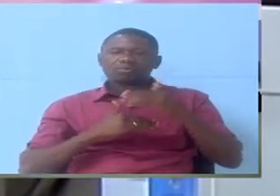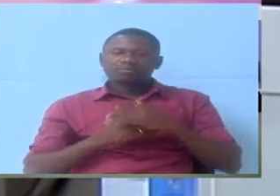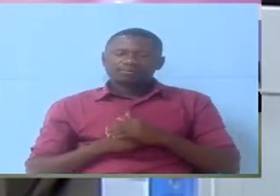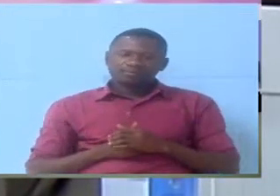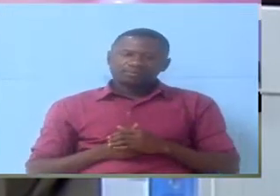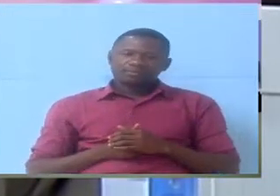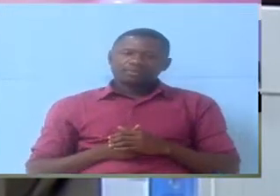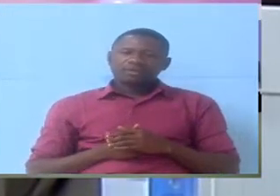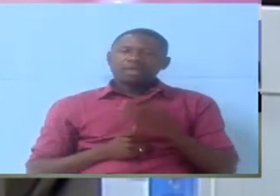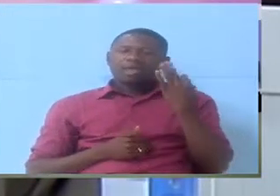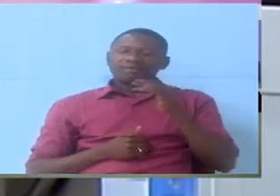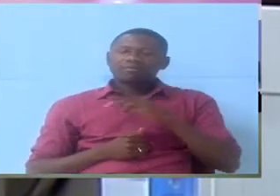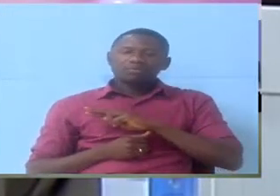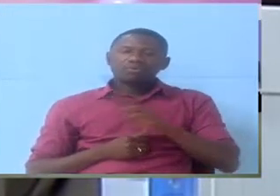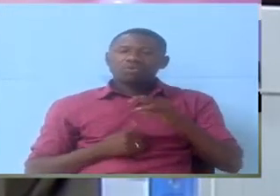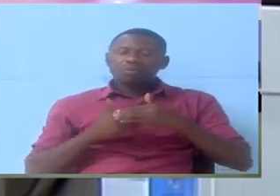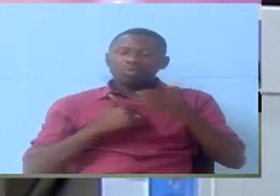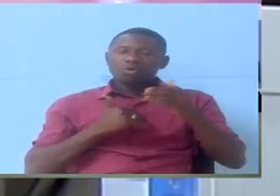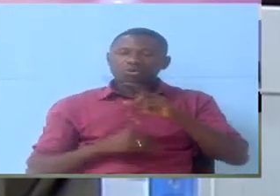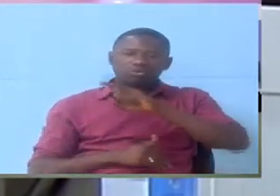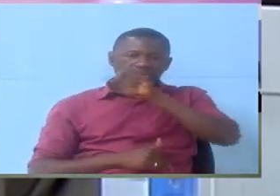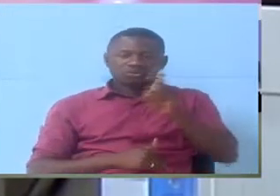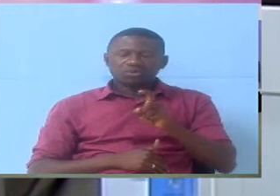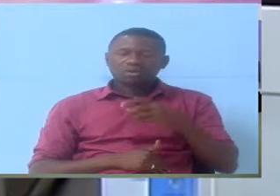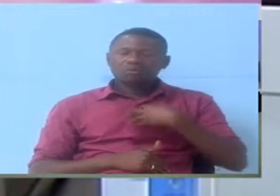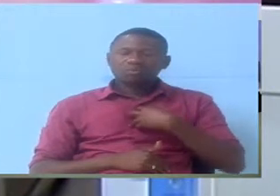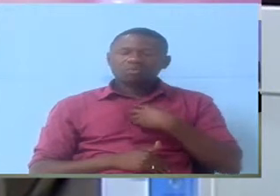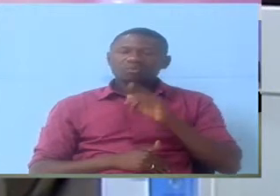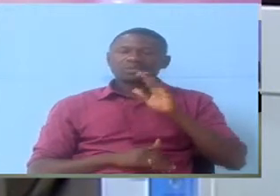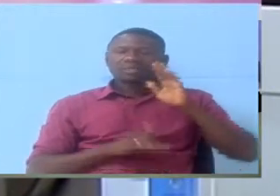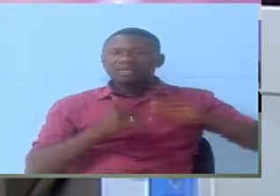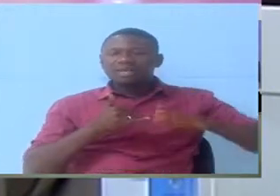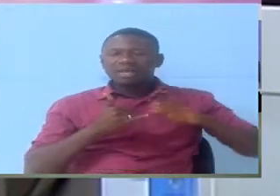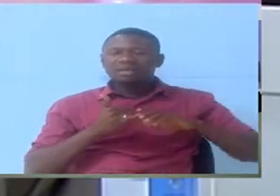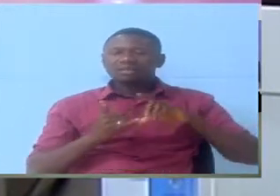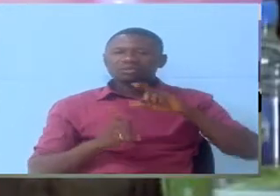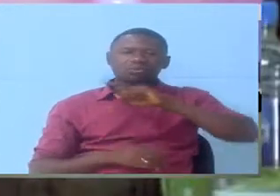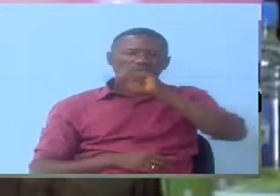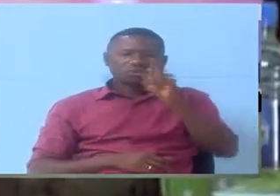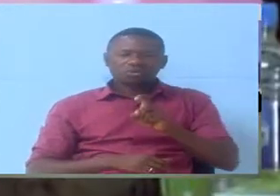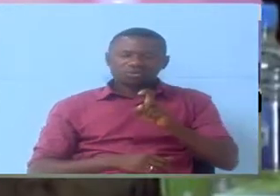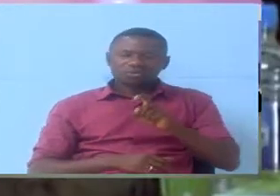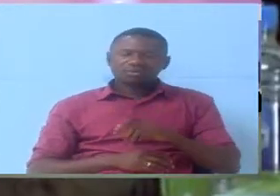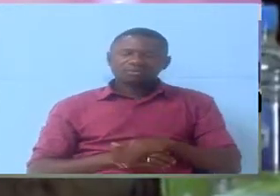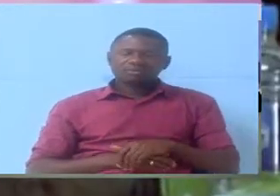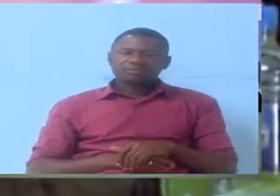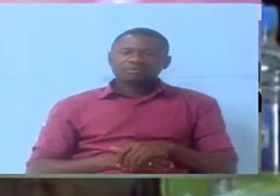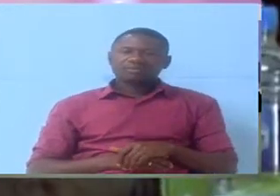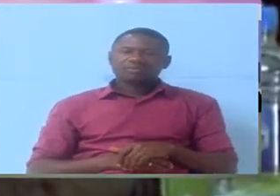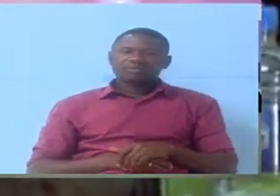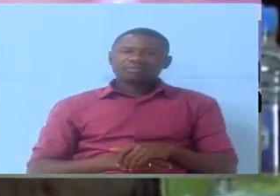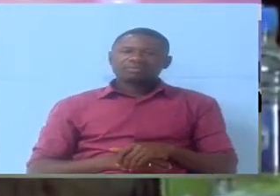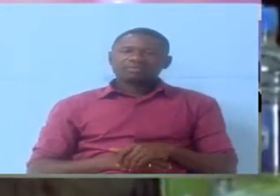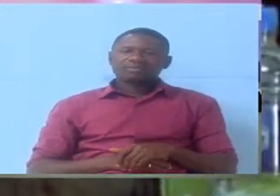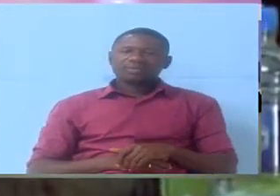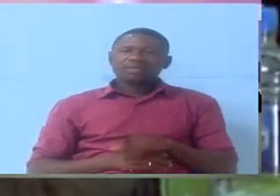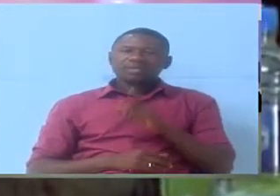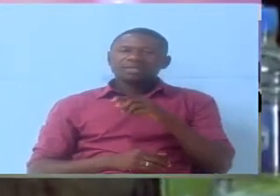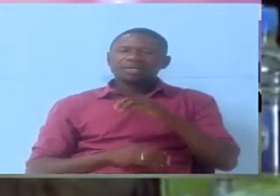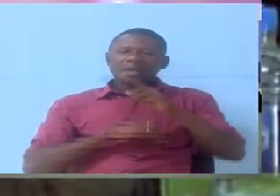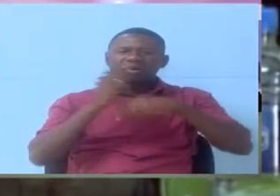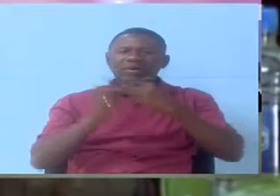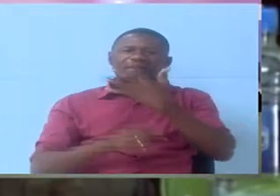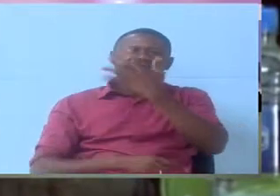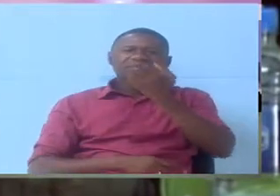No further questions, just one last one. The 50-some individuals